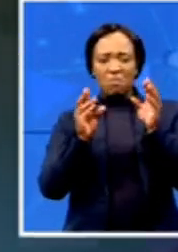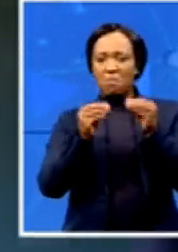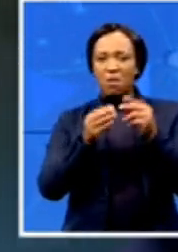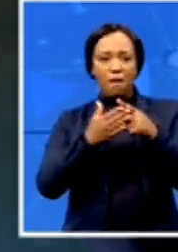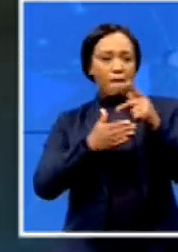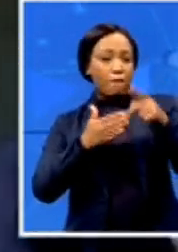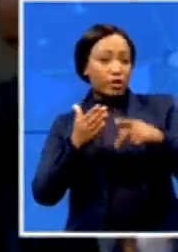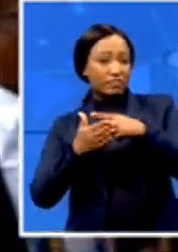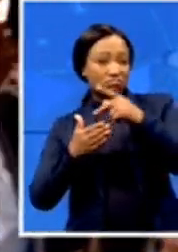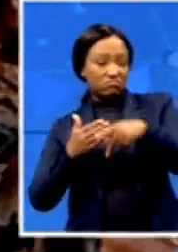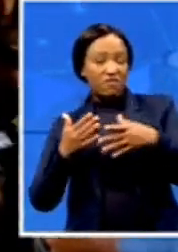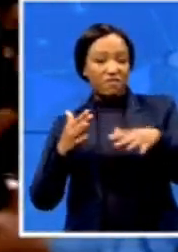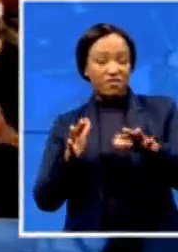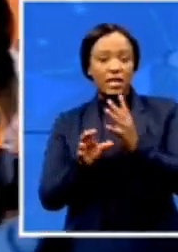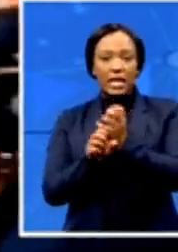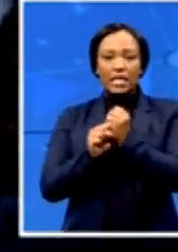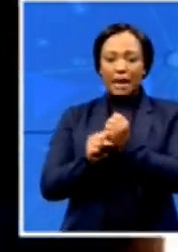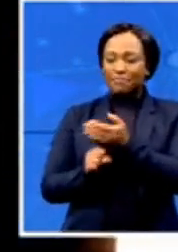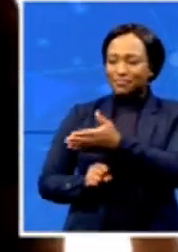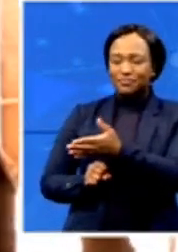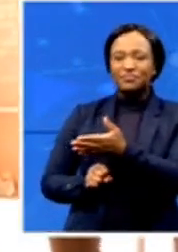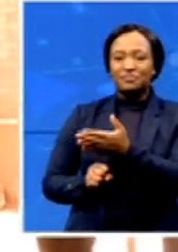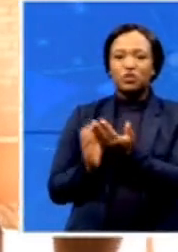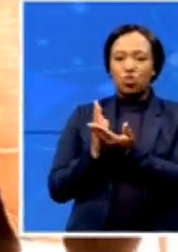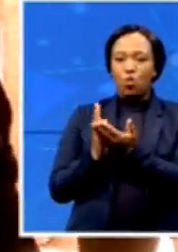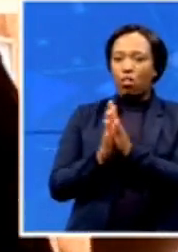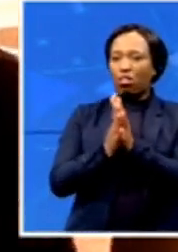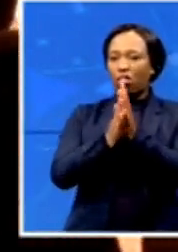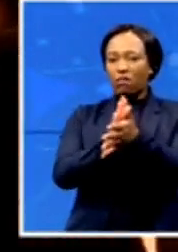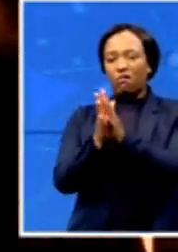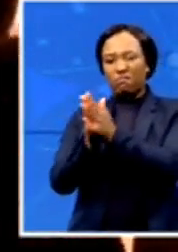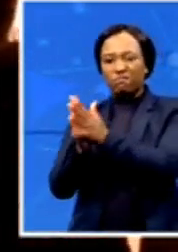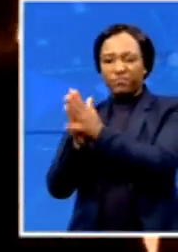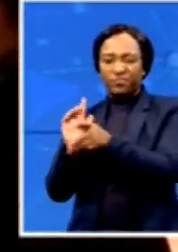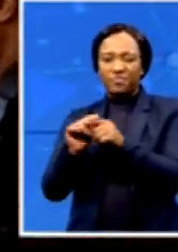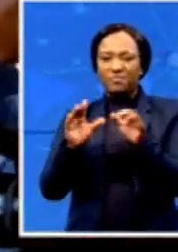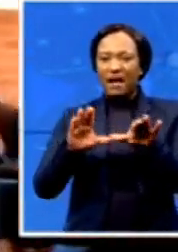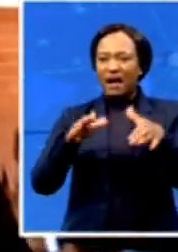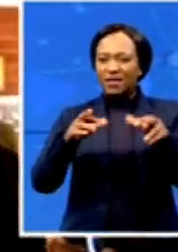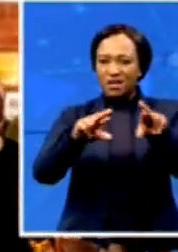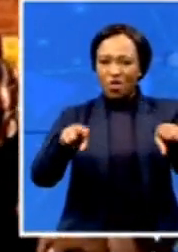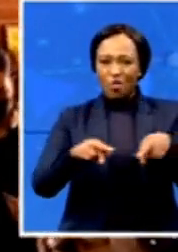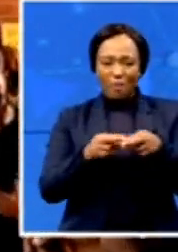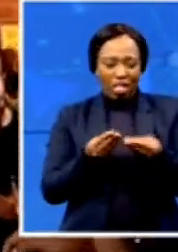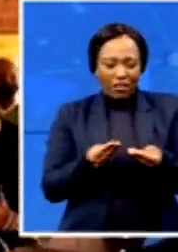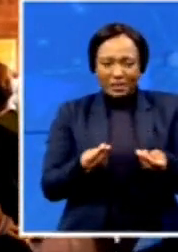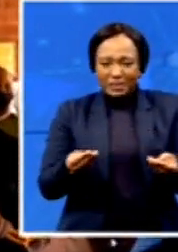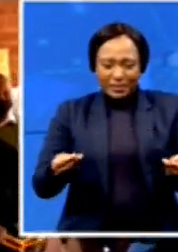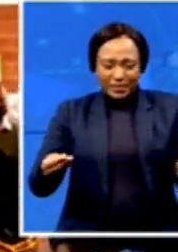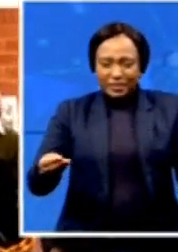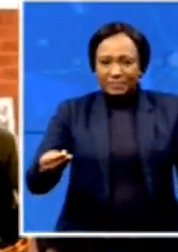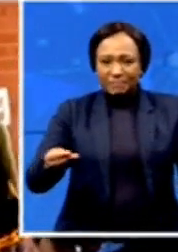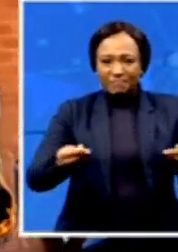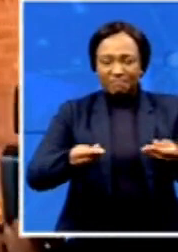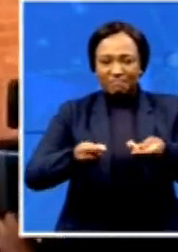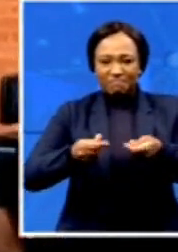school, and also there are some of the classrooms that are very muddy. They don't even know where and how to begin to restore